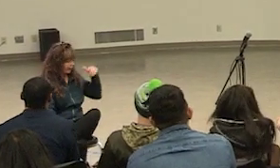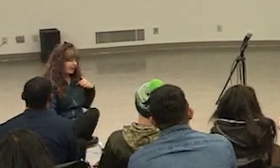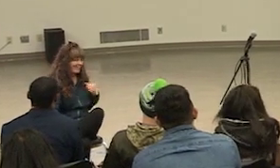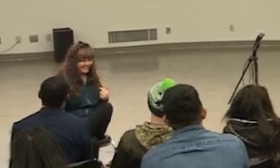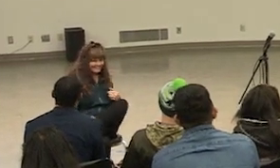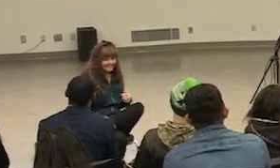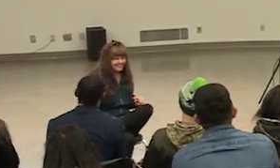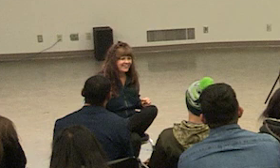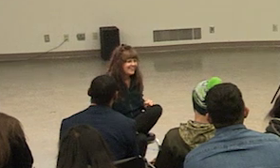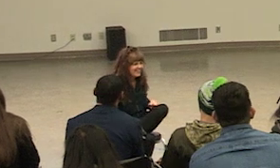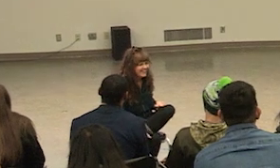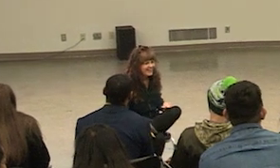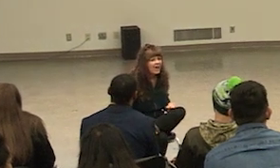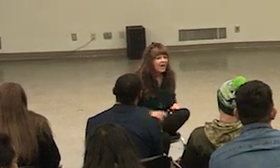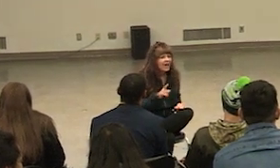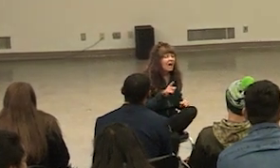I was going to